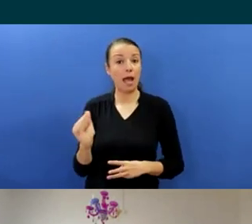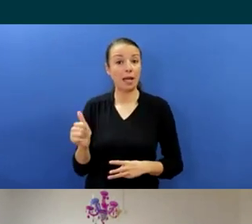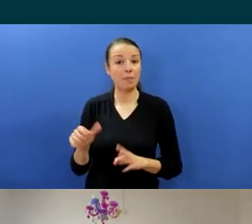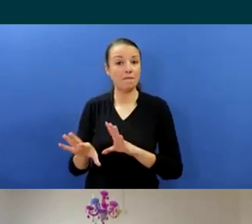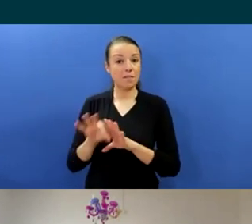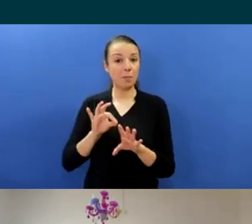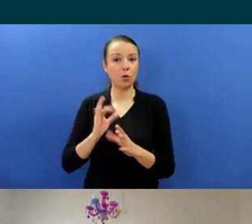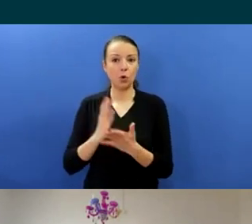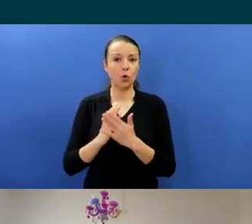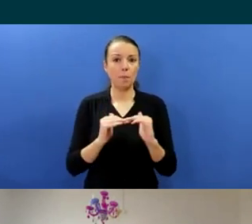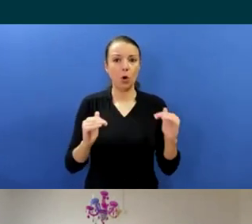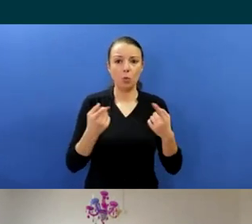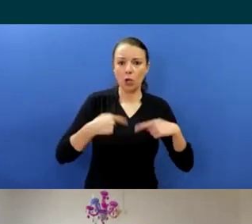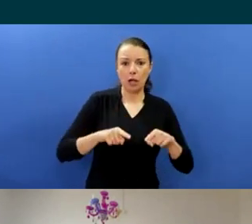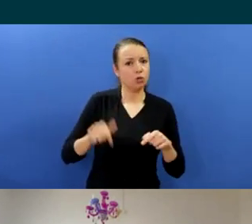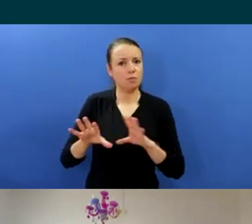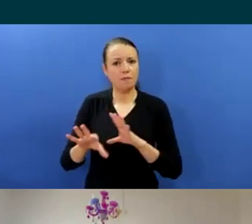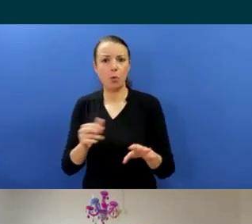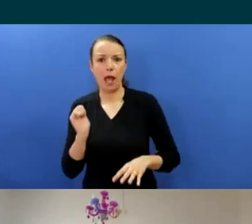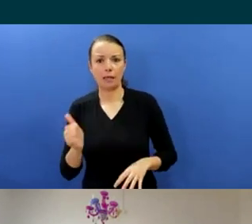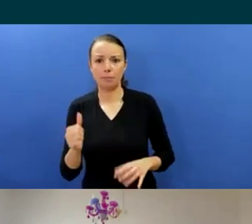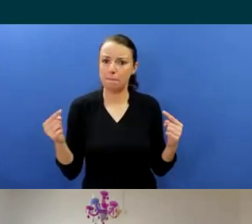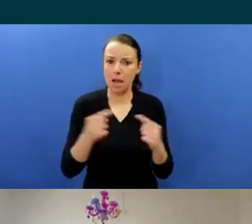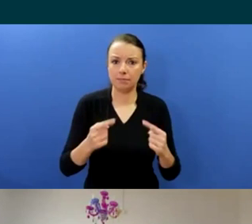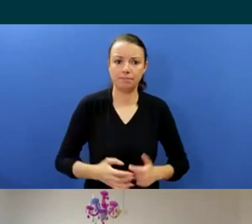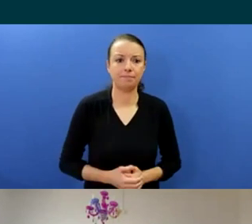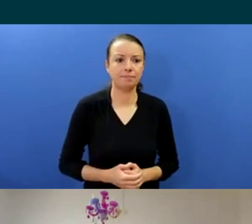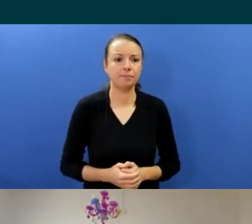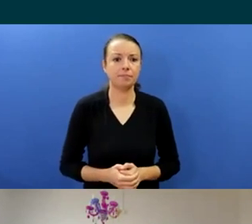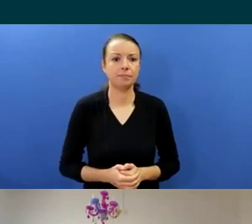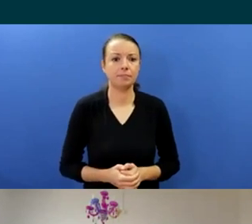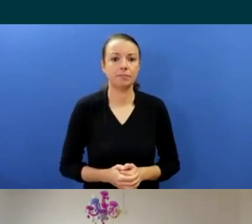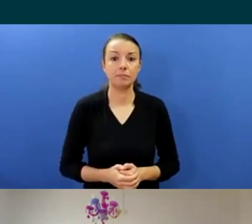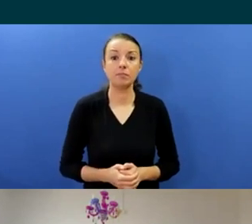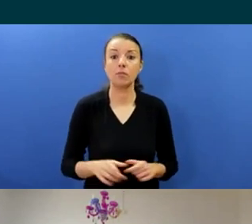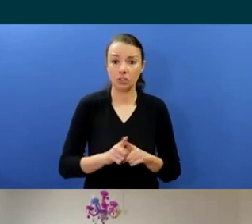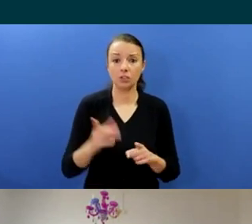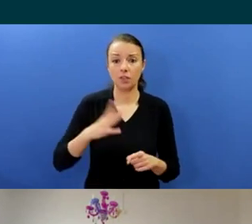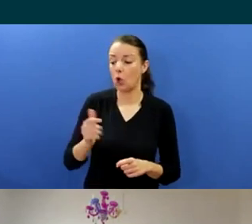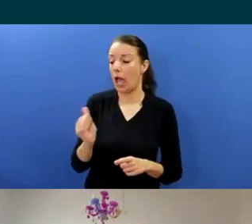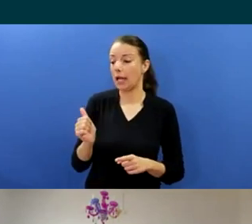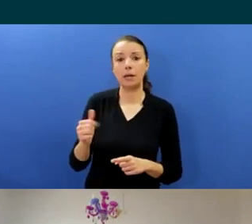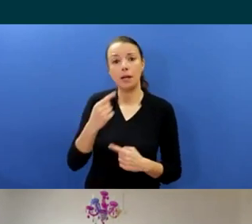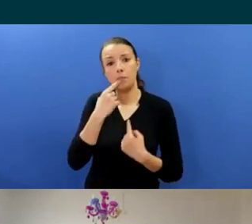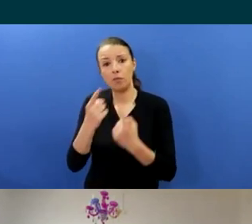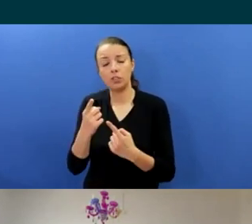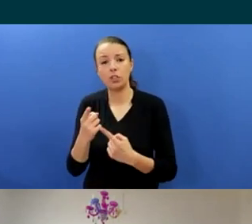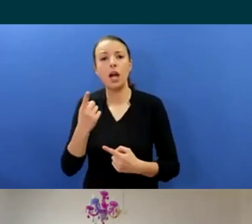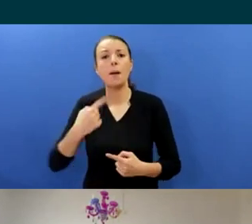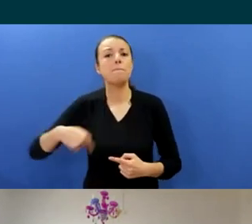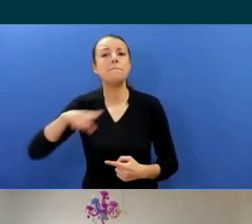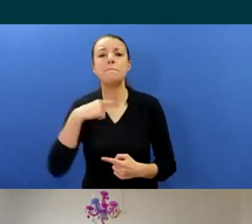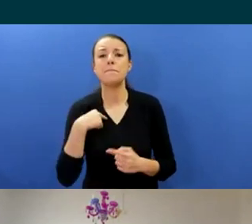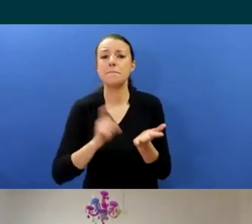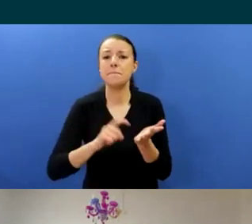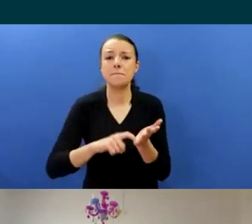to brief them on what is expected. I mean, we don't want to have, for instance, scientists giving presentation on high-level sciences